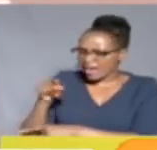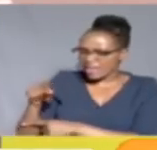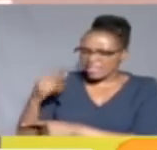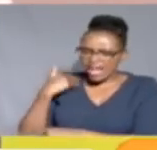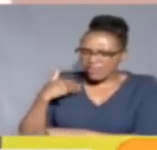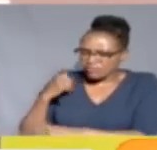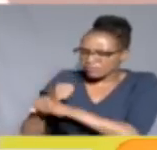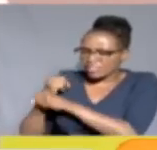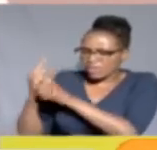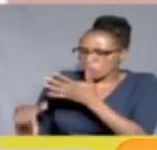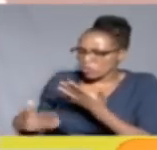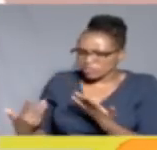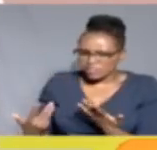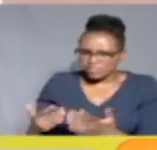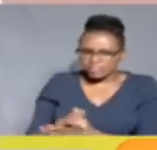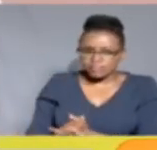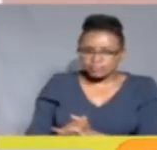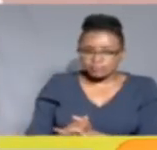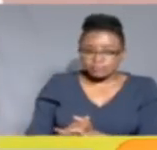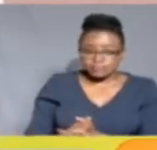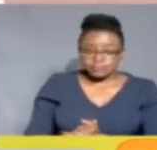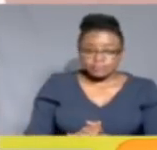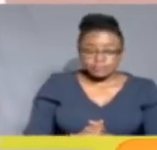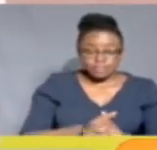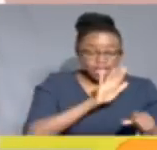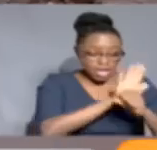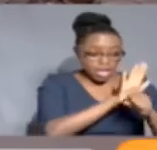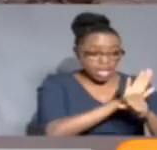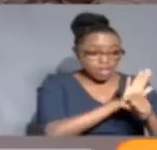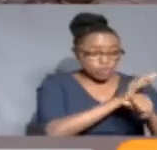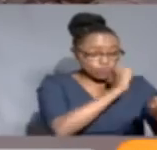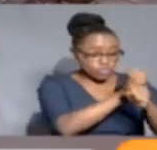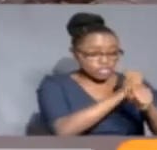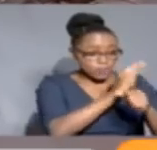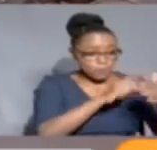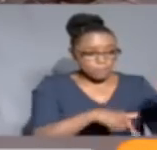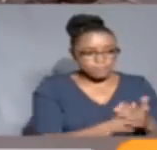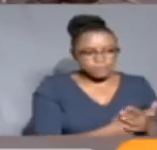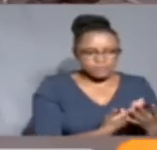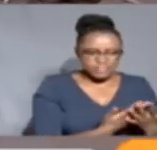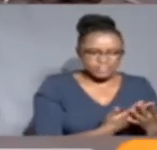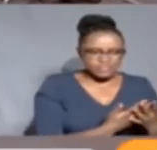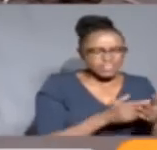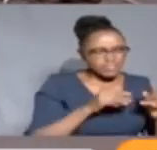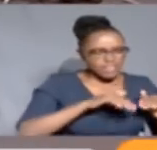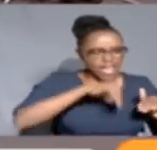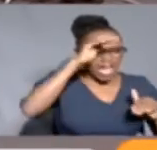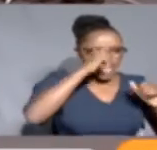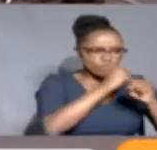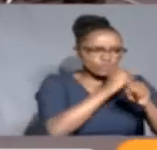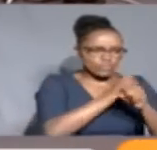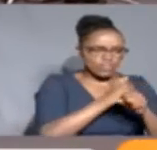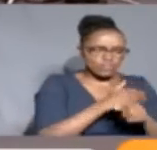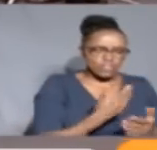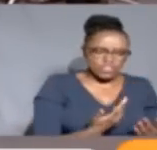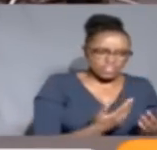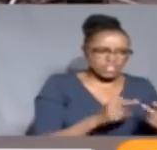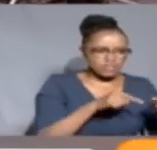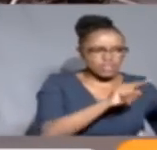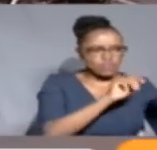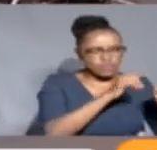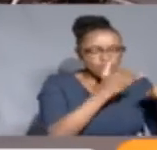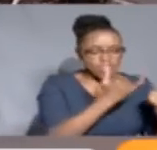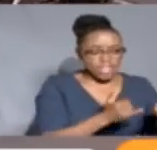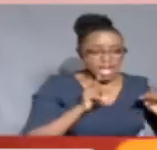they are actually being put in for? Most of them commit the crimes adults commit. Mm-hmm. Like the